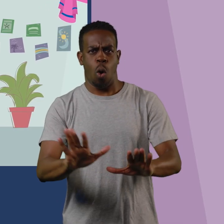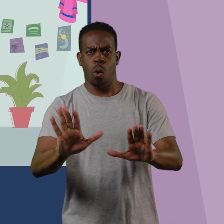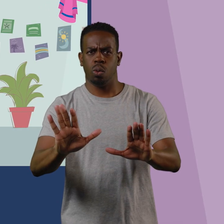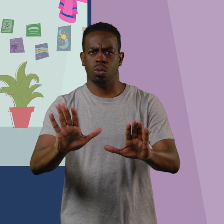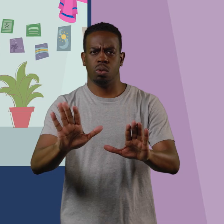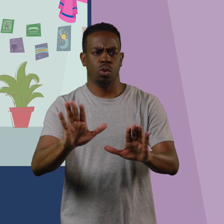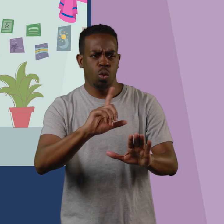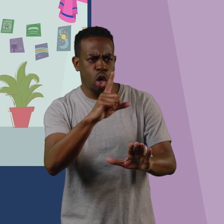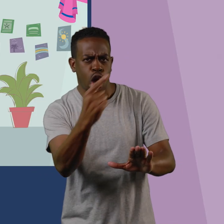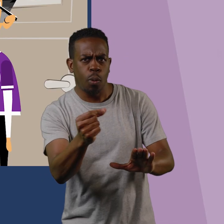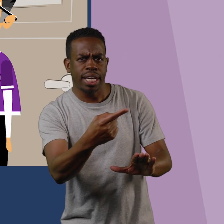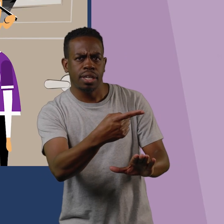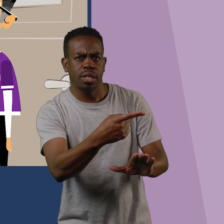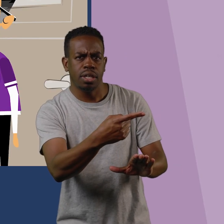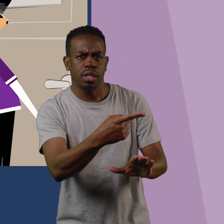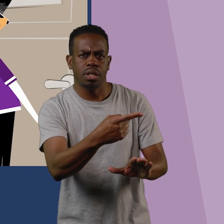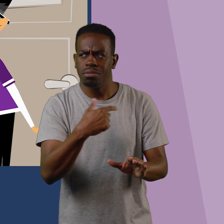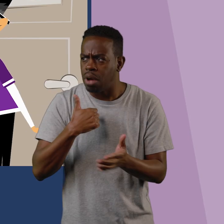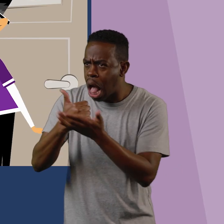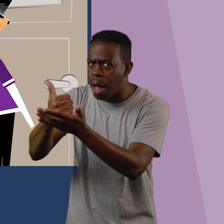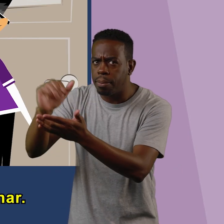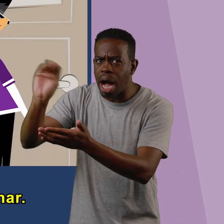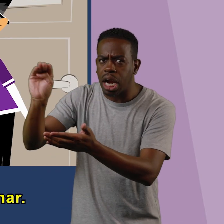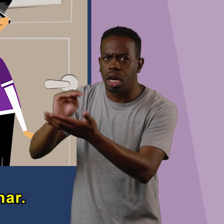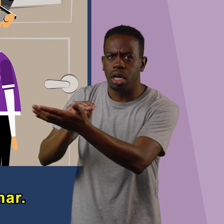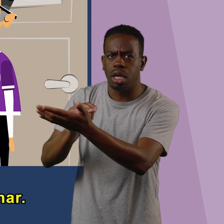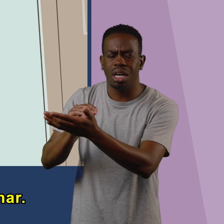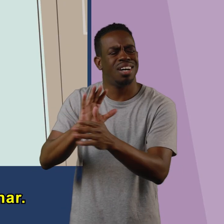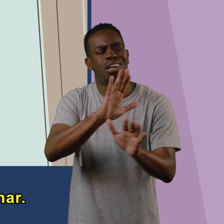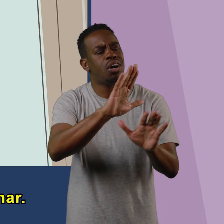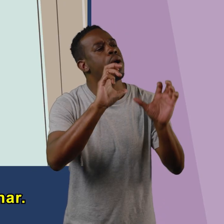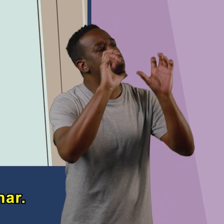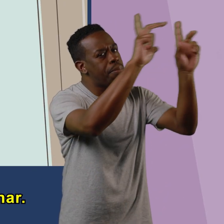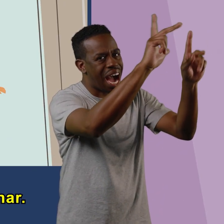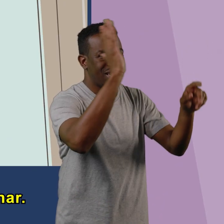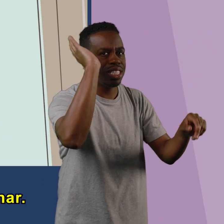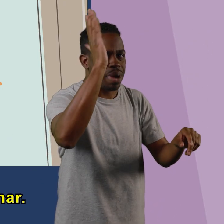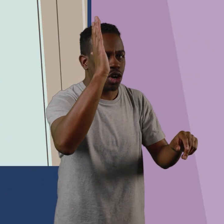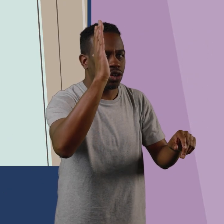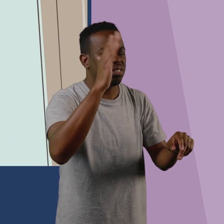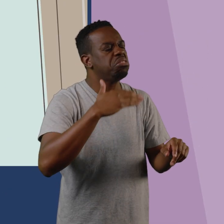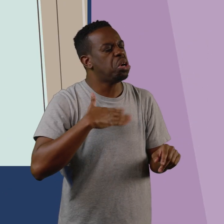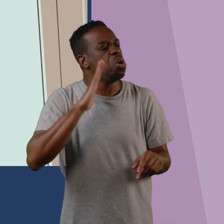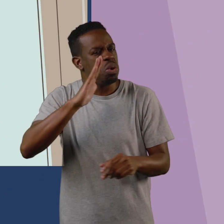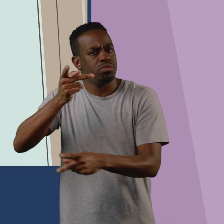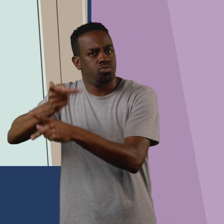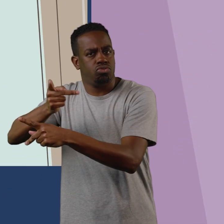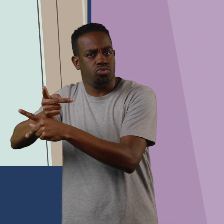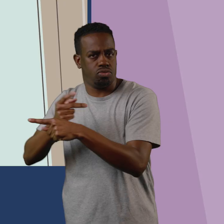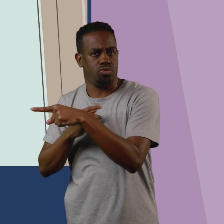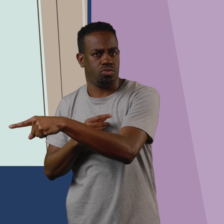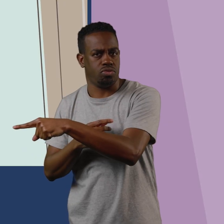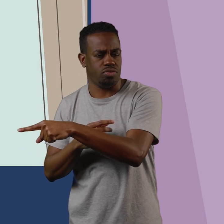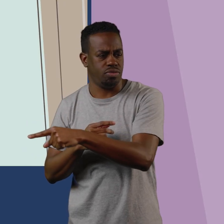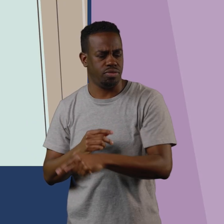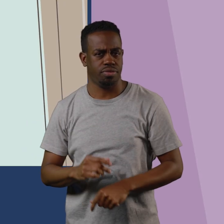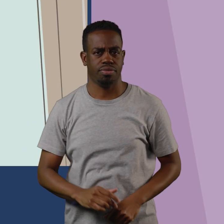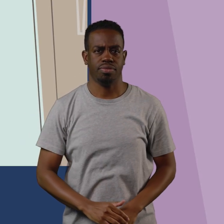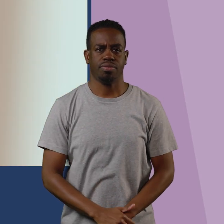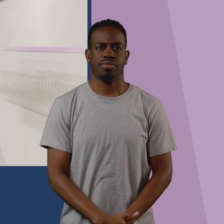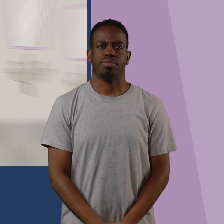Whoa, brother. Where are you going? To help Maya? No, dude. Go back to the seminar. I'll take it from here.